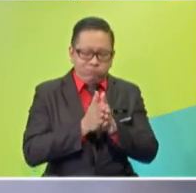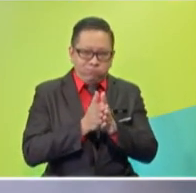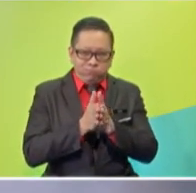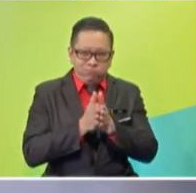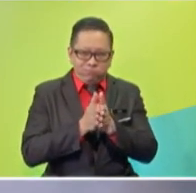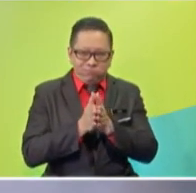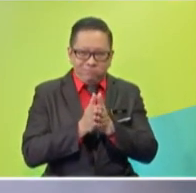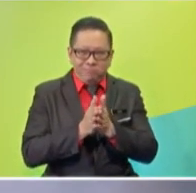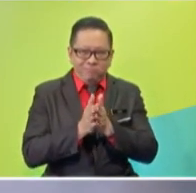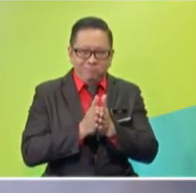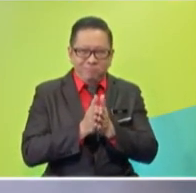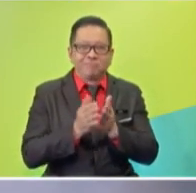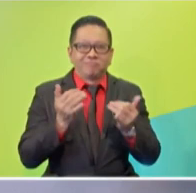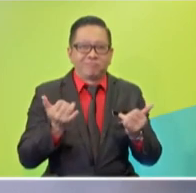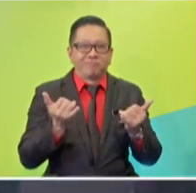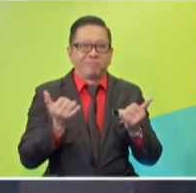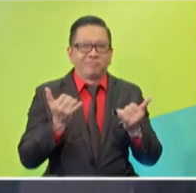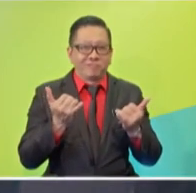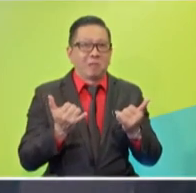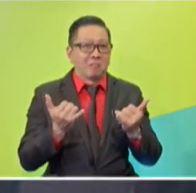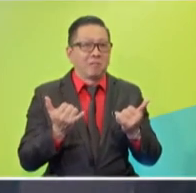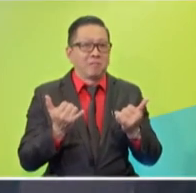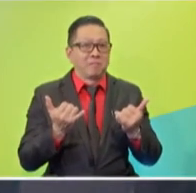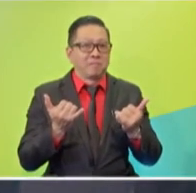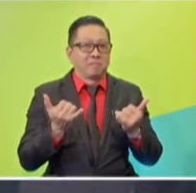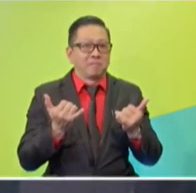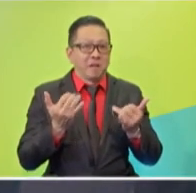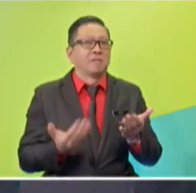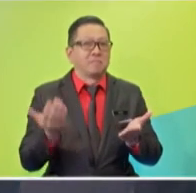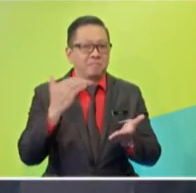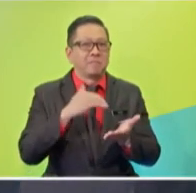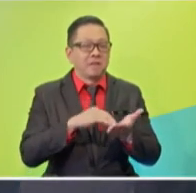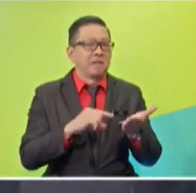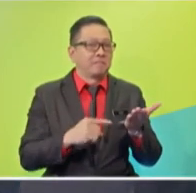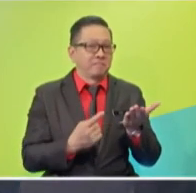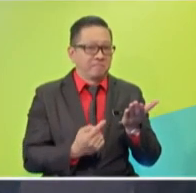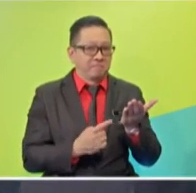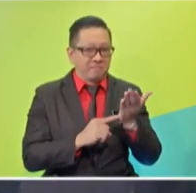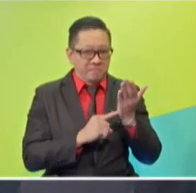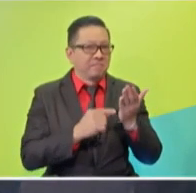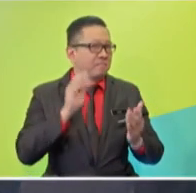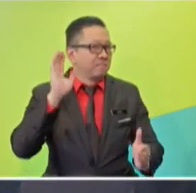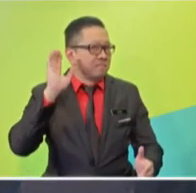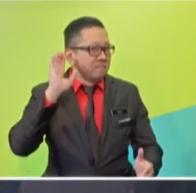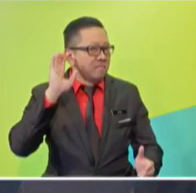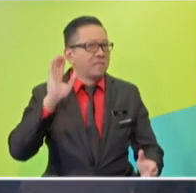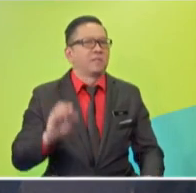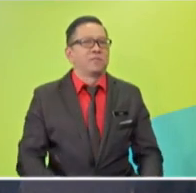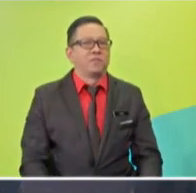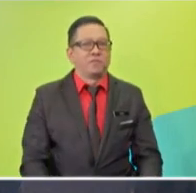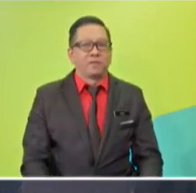Yes. Perhaps we go another round. Yes, another round of listening. Mm-hmm. So let's listen to the same audio for